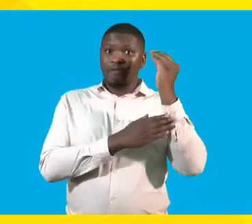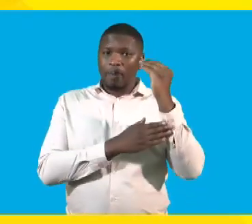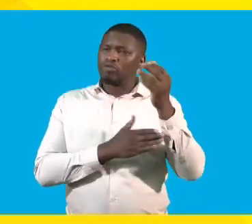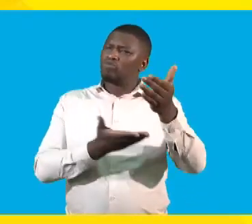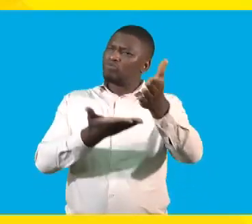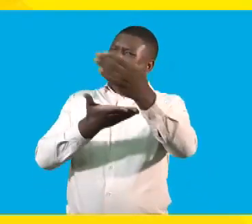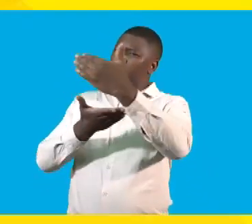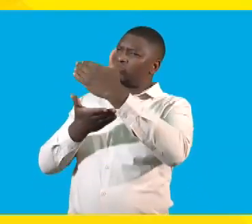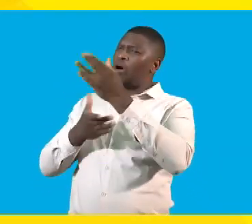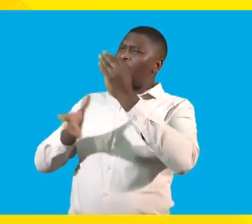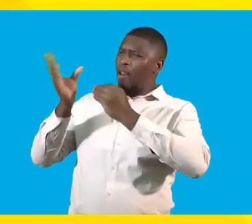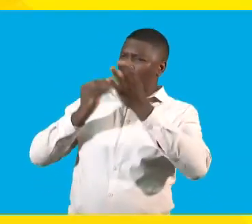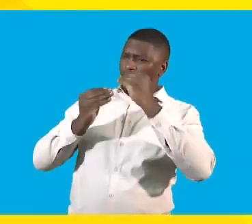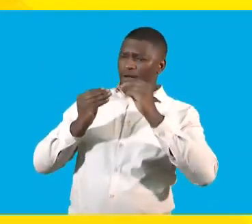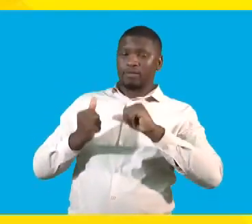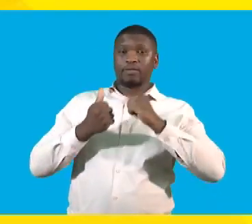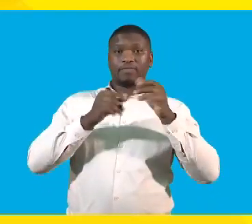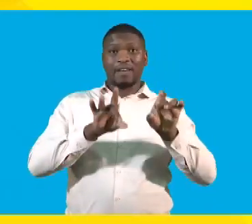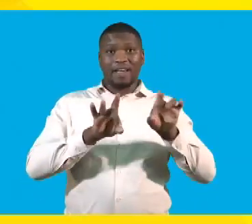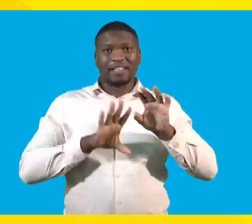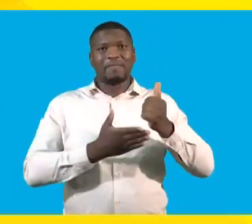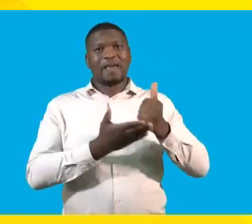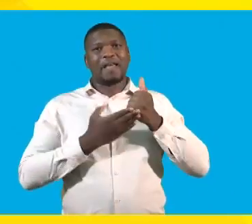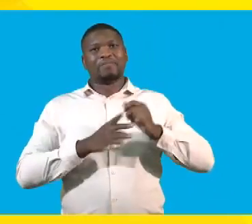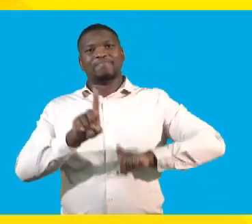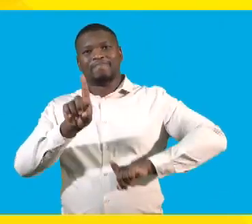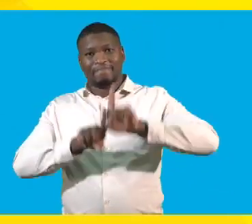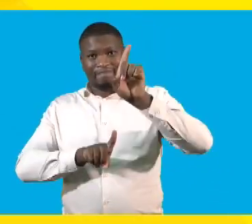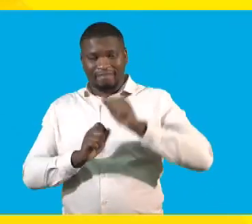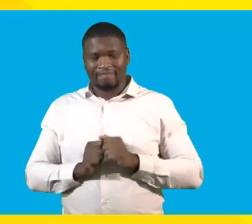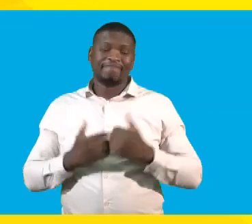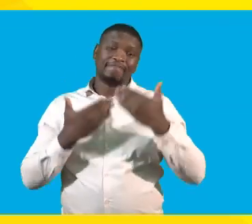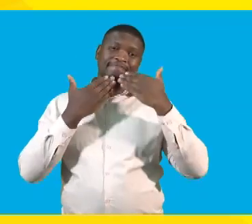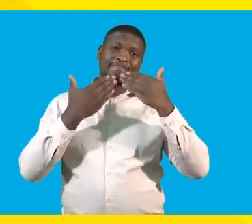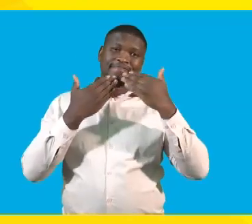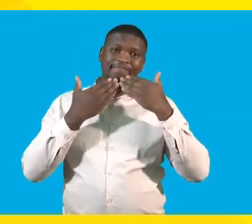take this information and these skills into your next exam and that it will help you be